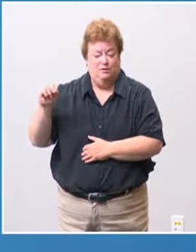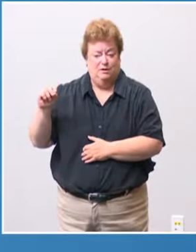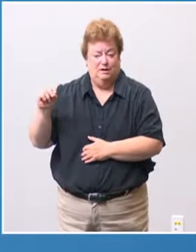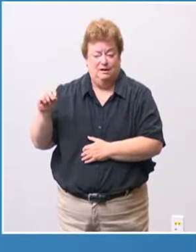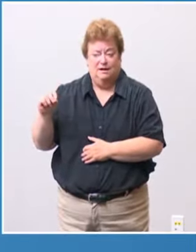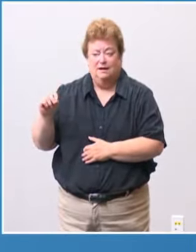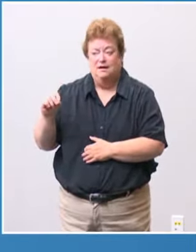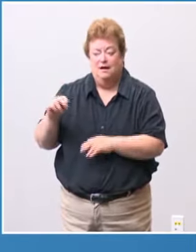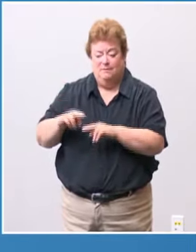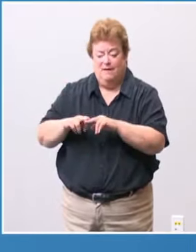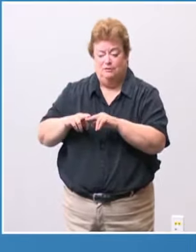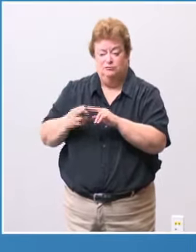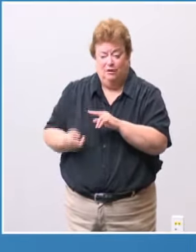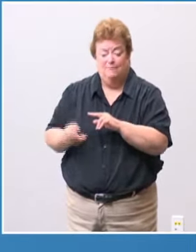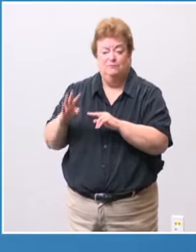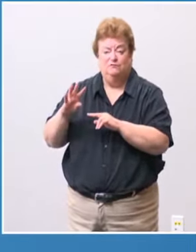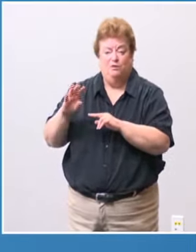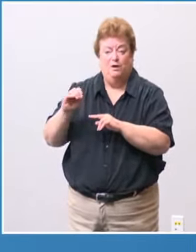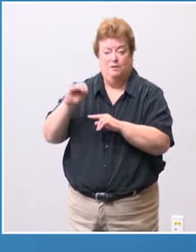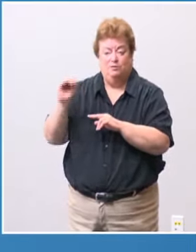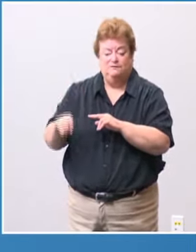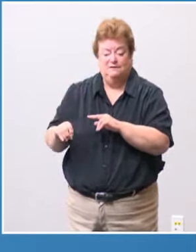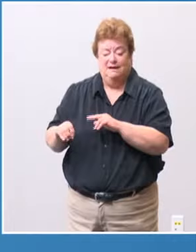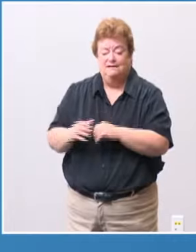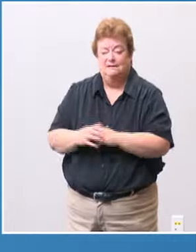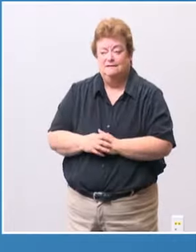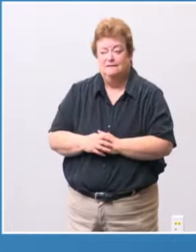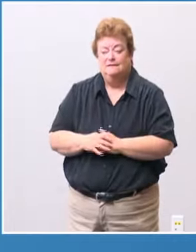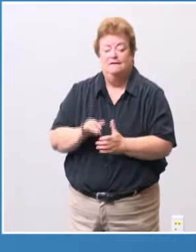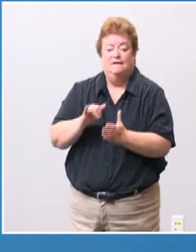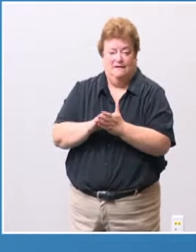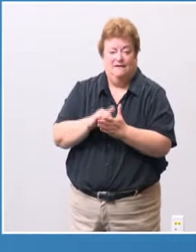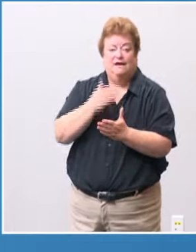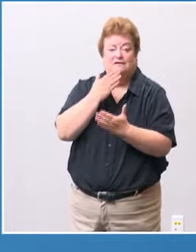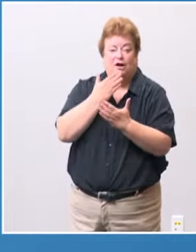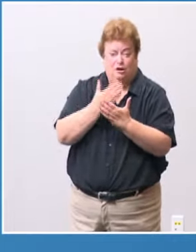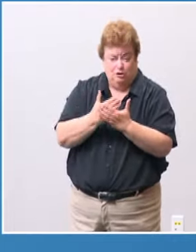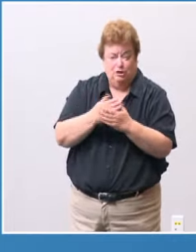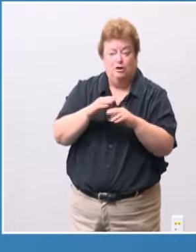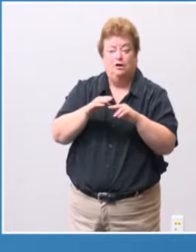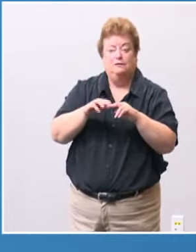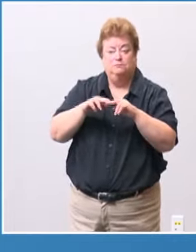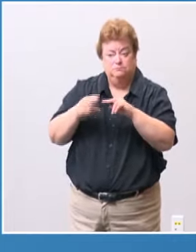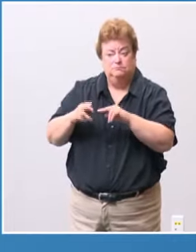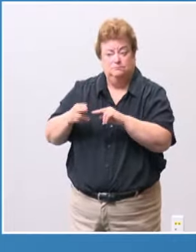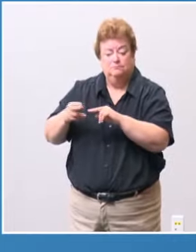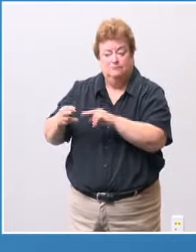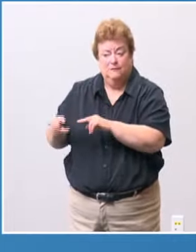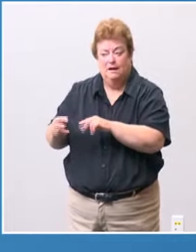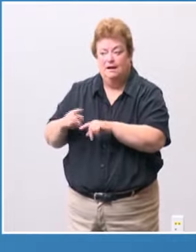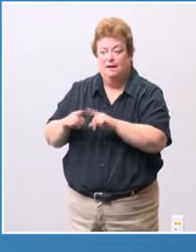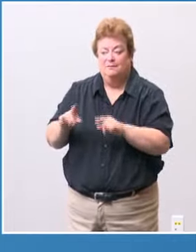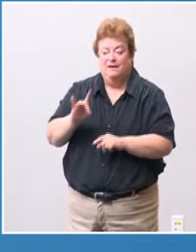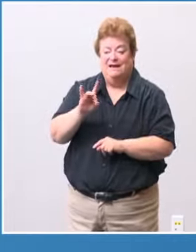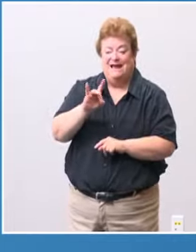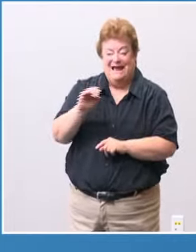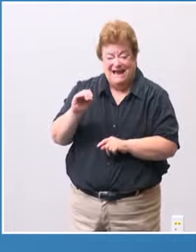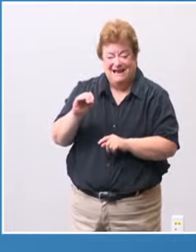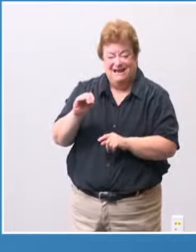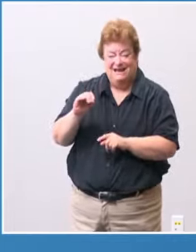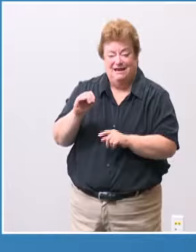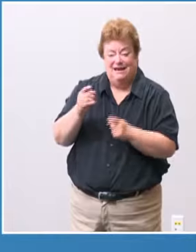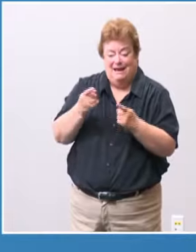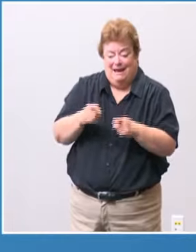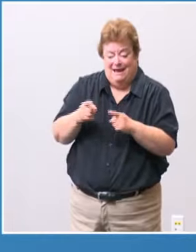a drop of about 40%. This is a good downward trend. However, 80 cases per day is still